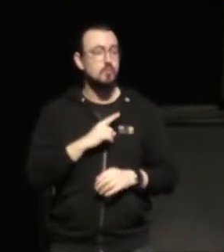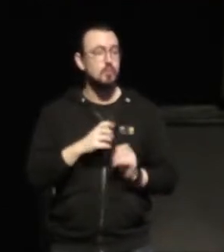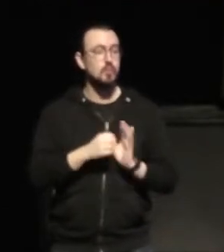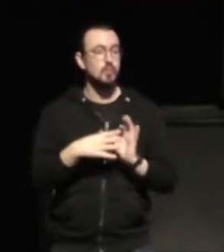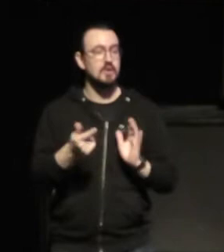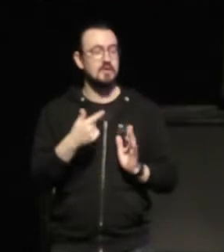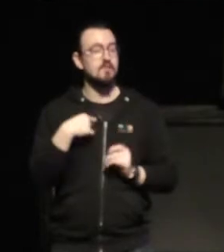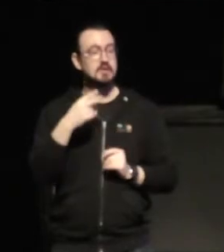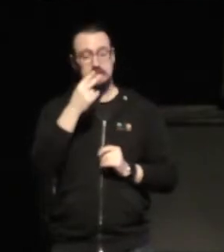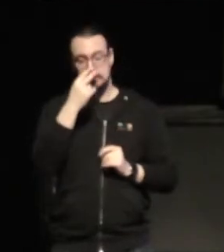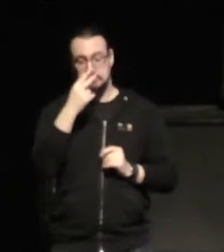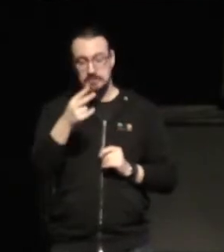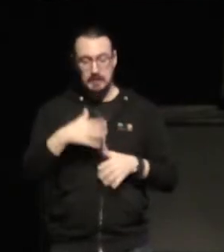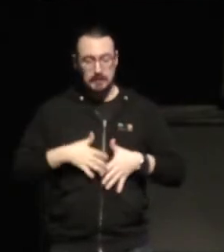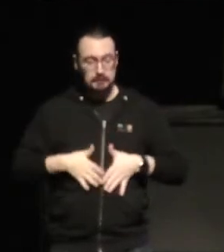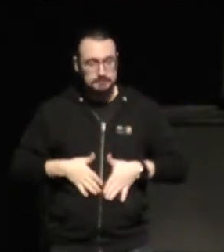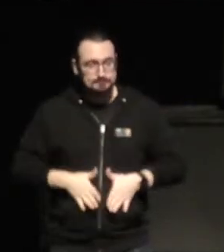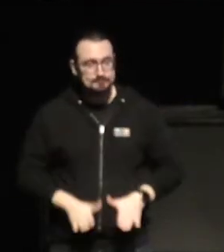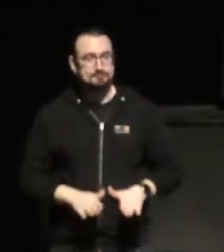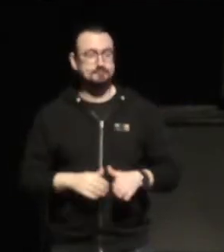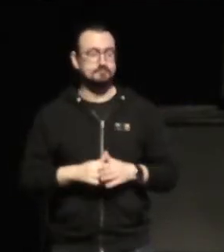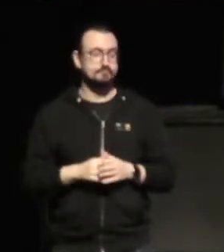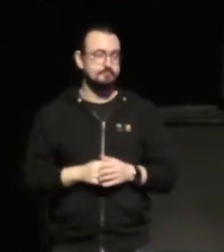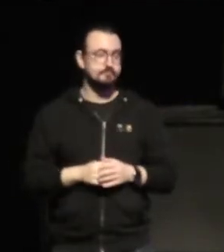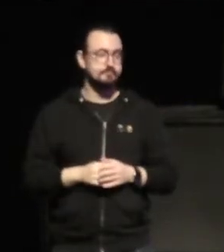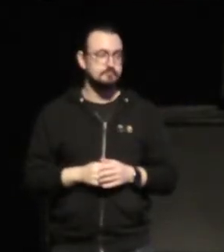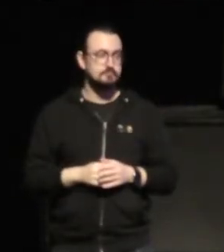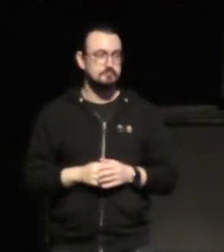are facing the hunger